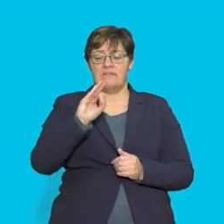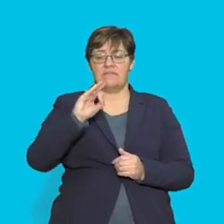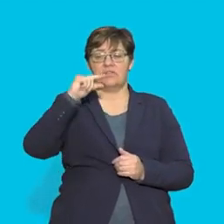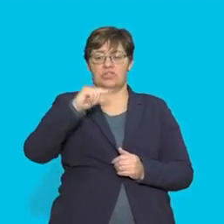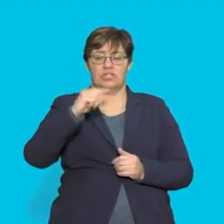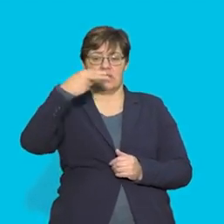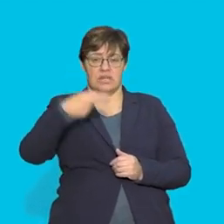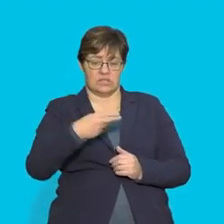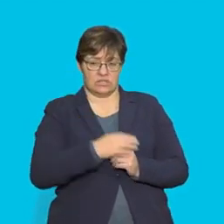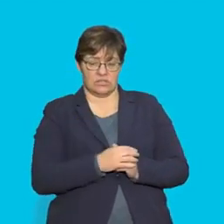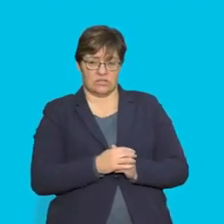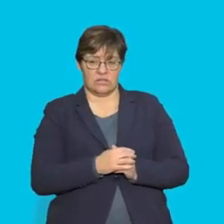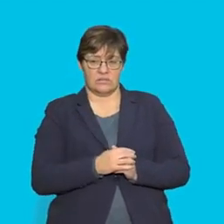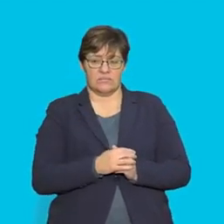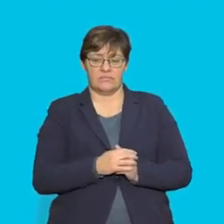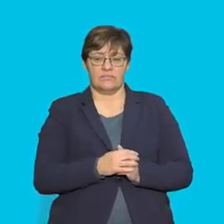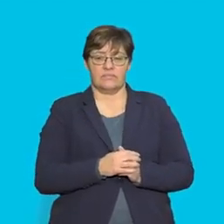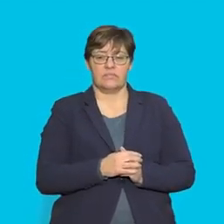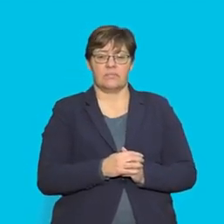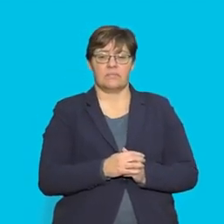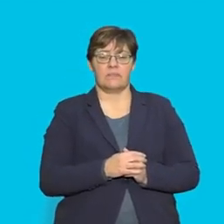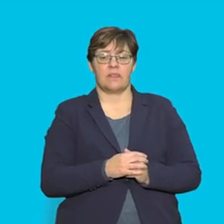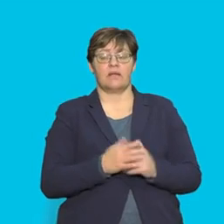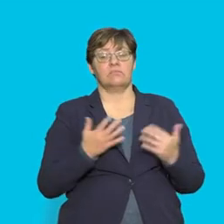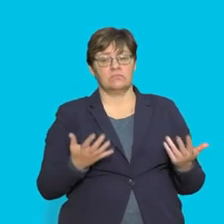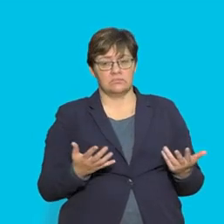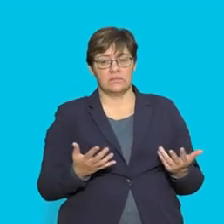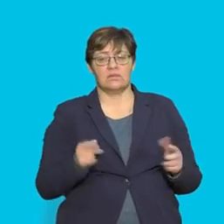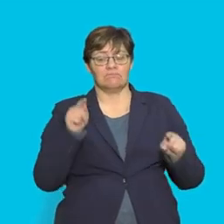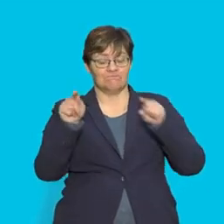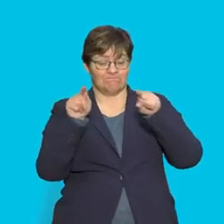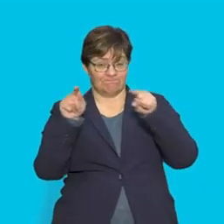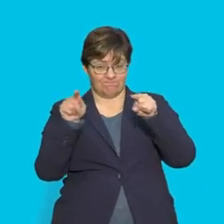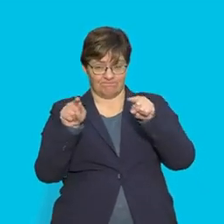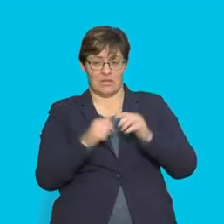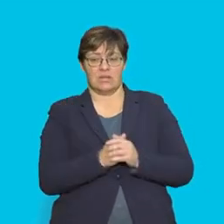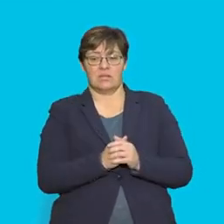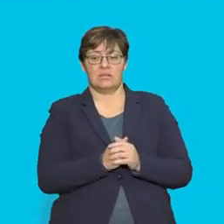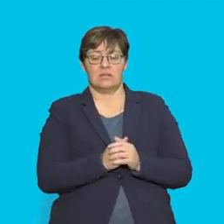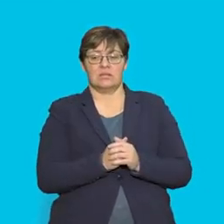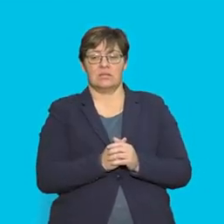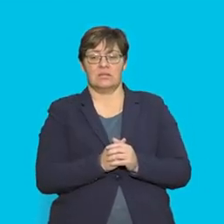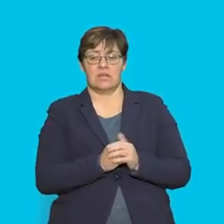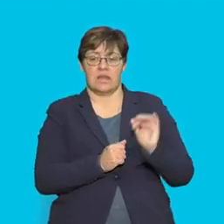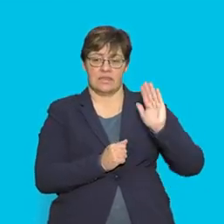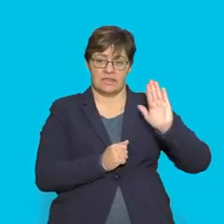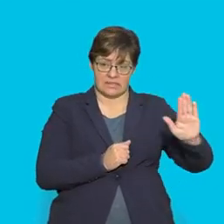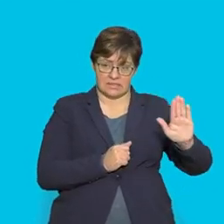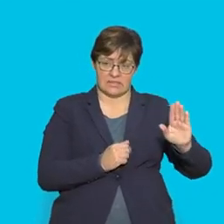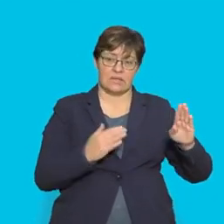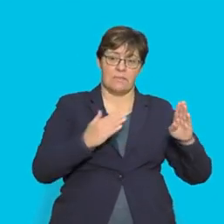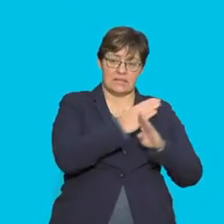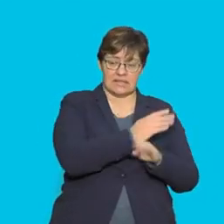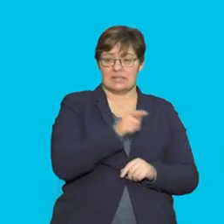of triangle FGH, right? Which is respectively. So simply means that this bisects